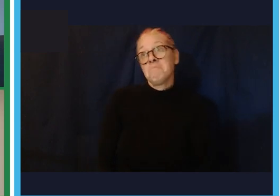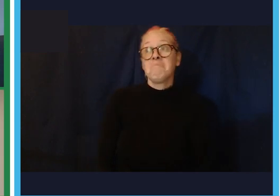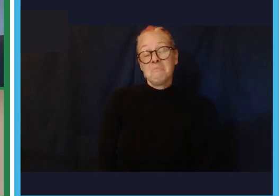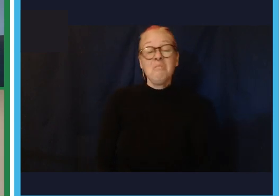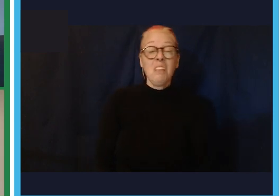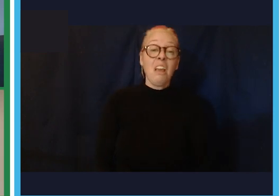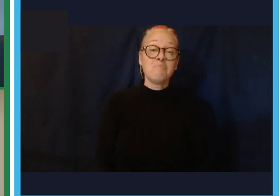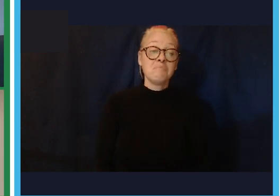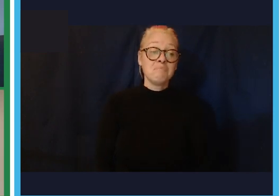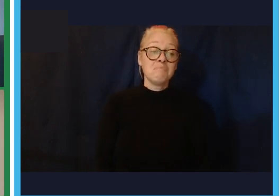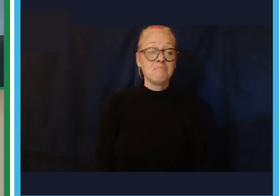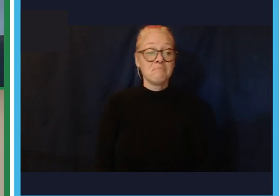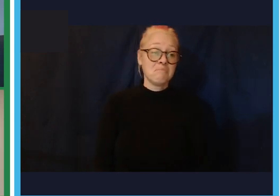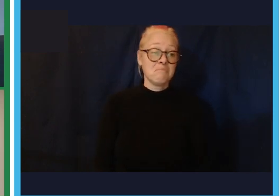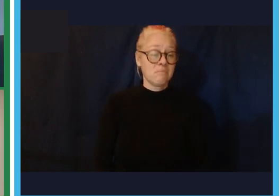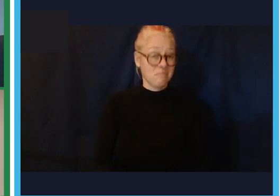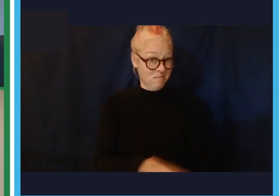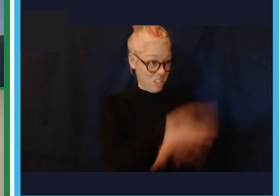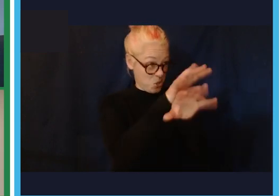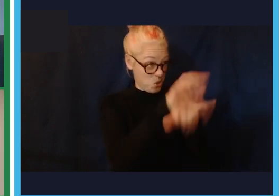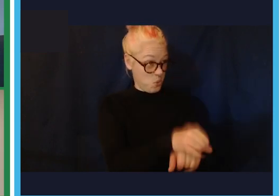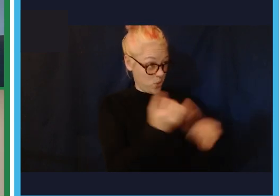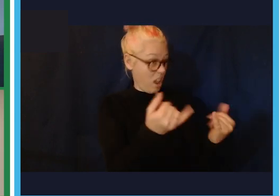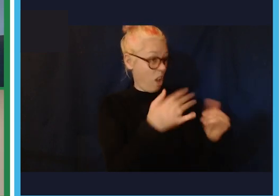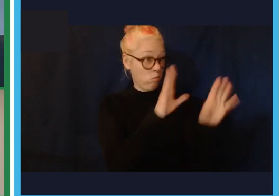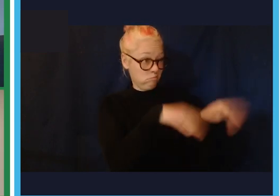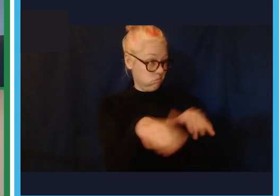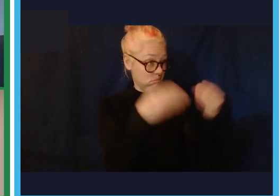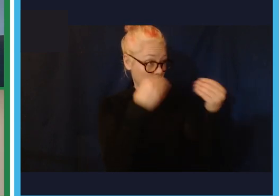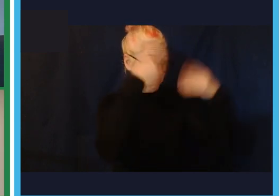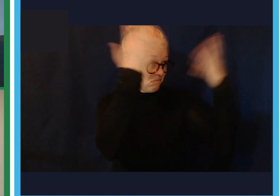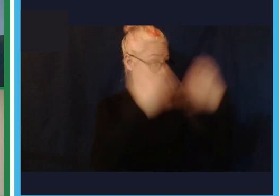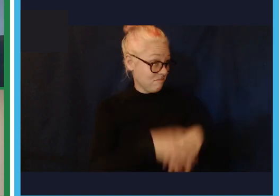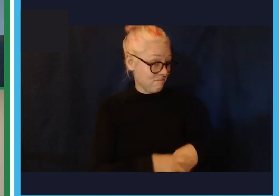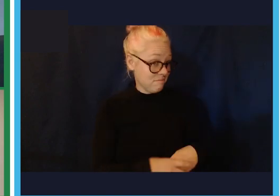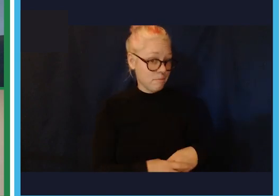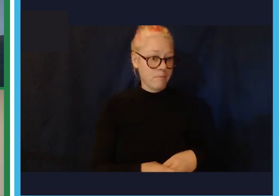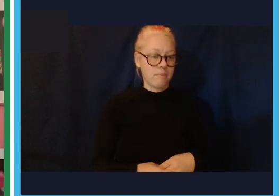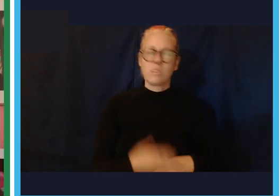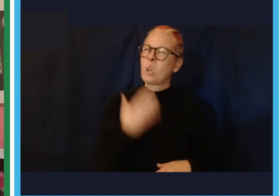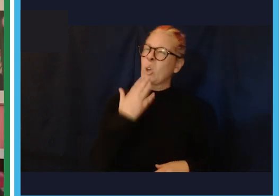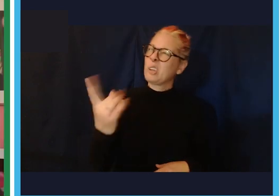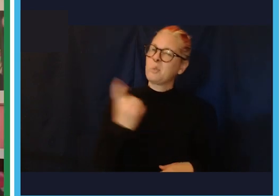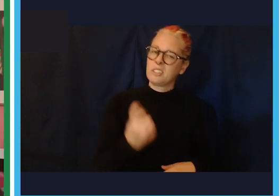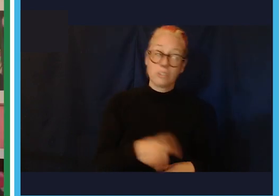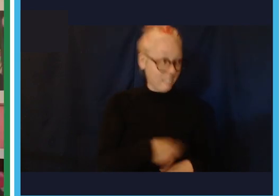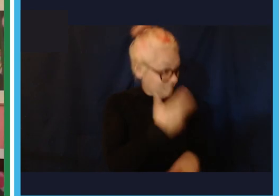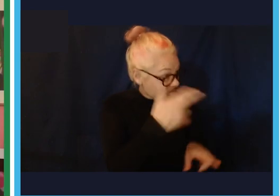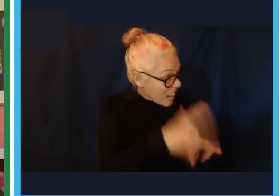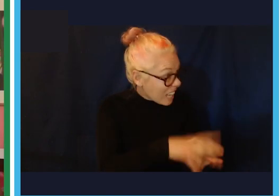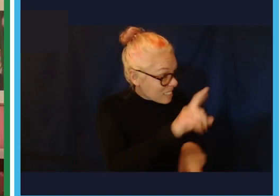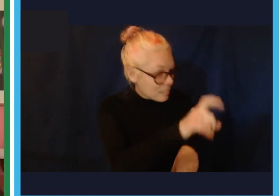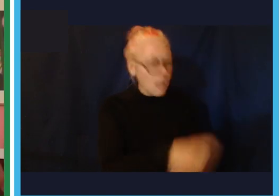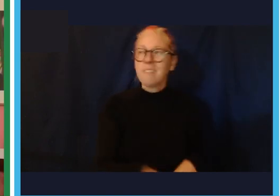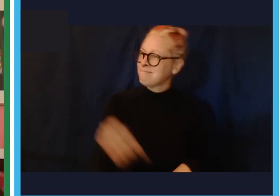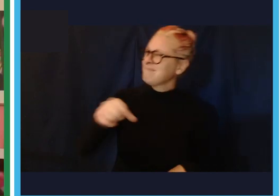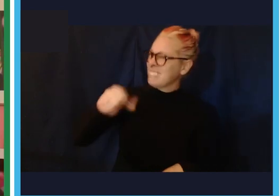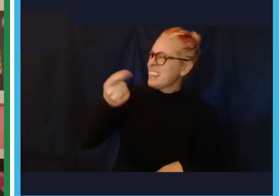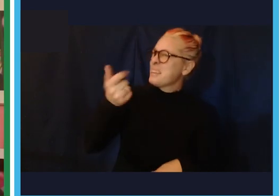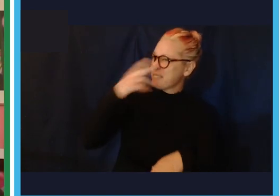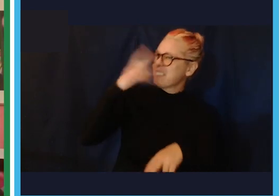because especially, I mean, I think for when you're coming in as yourself, I think that and